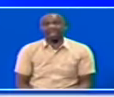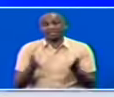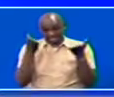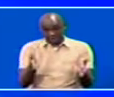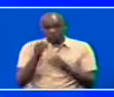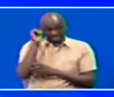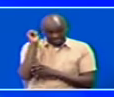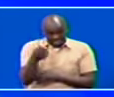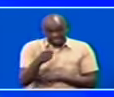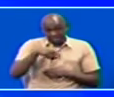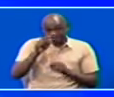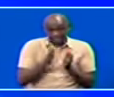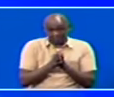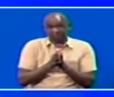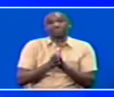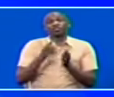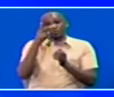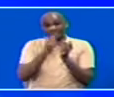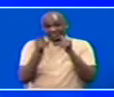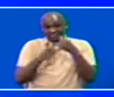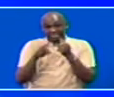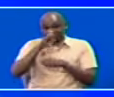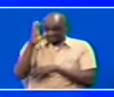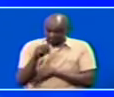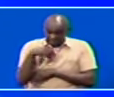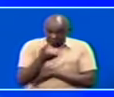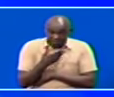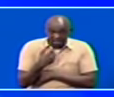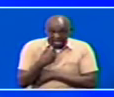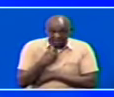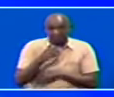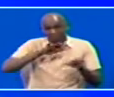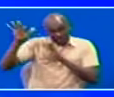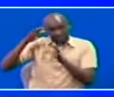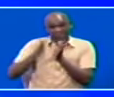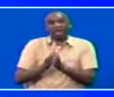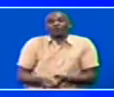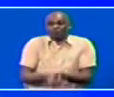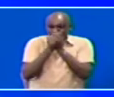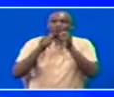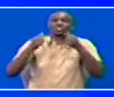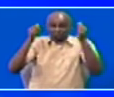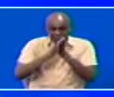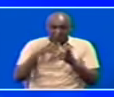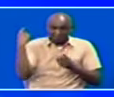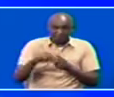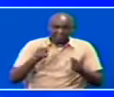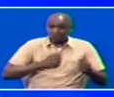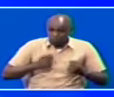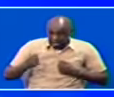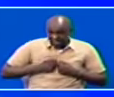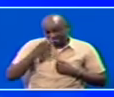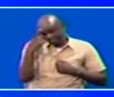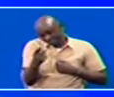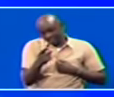Right. Kenya are the men's 2016 East Africa Legislative Assembly Games volleyball champions. Kenya beat Rwanda to the crown